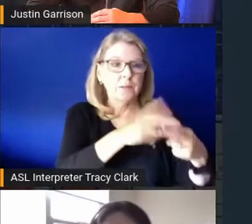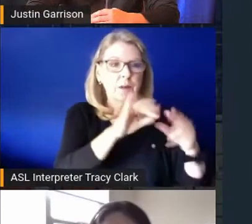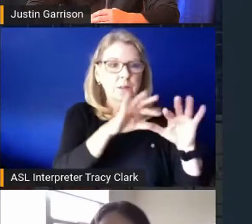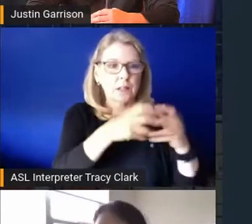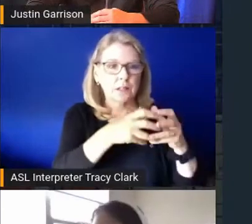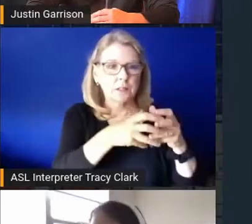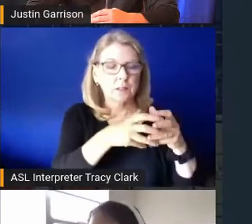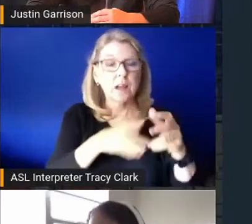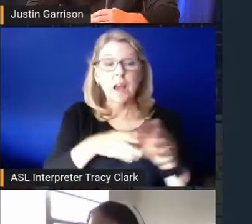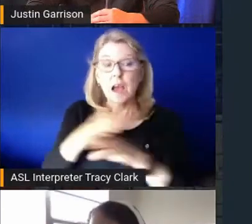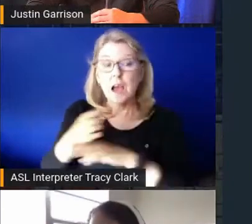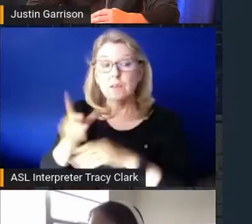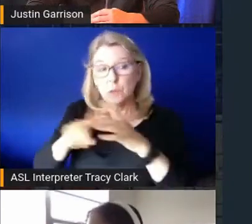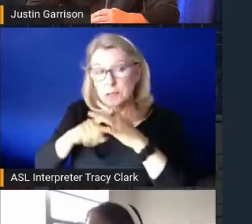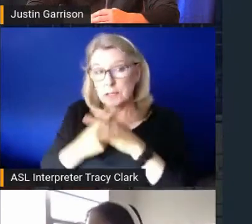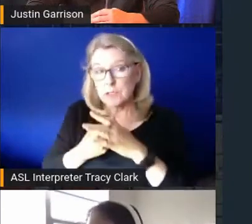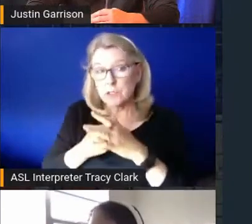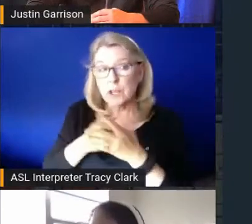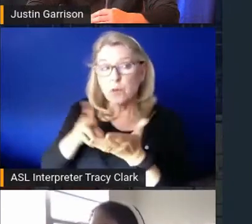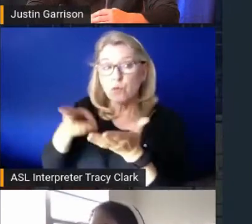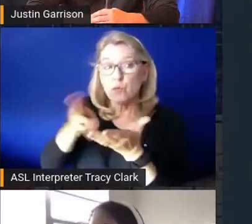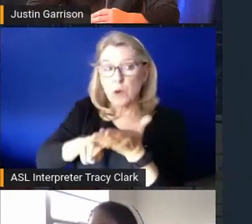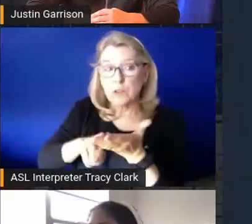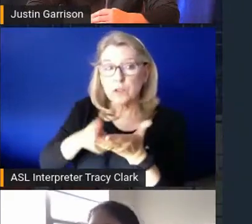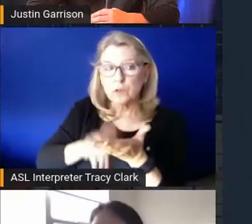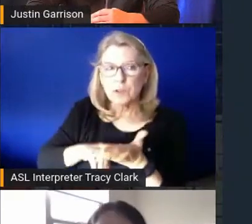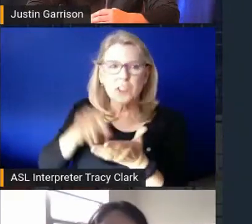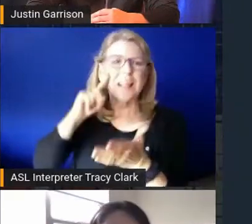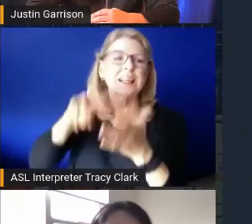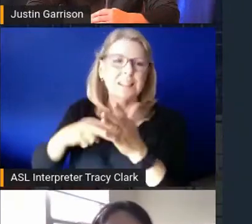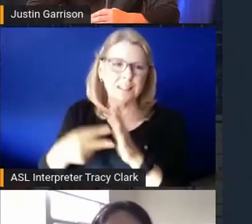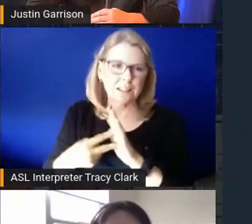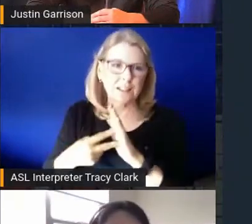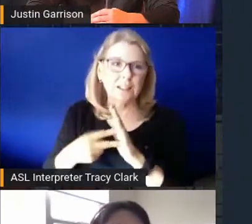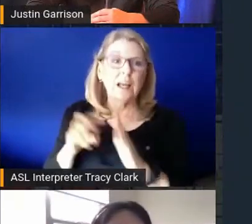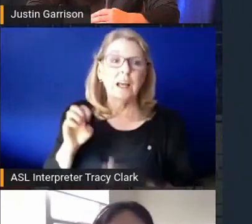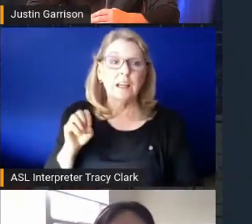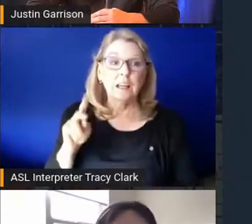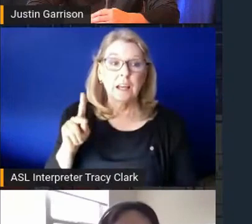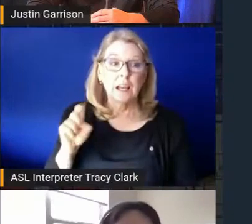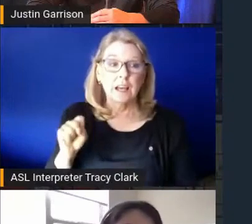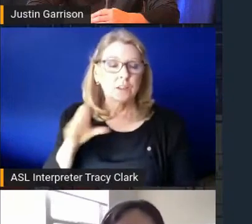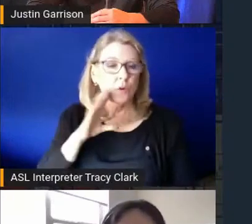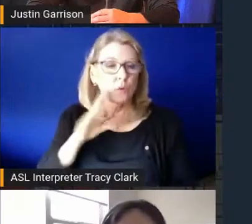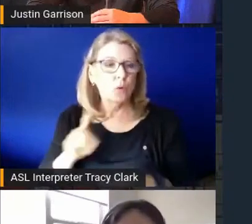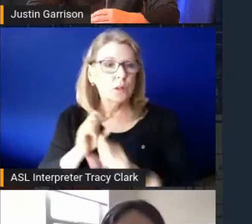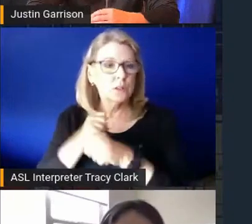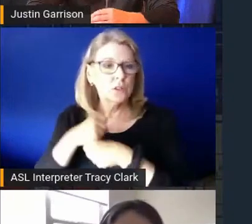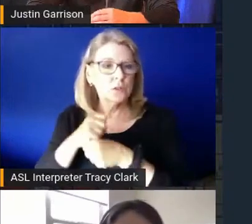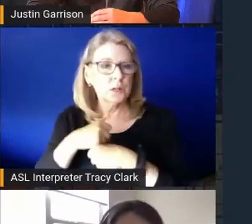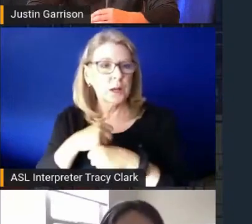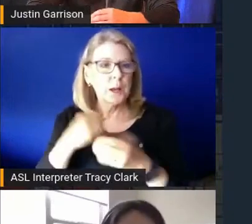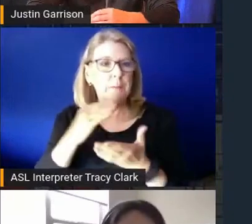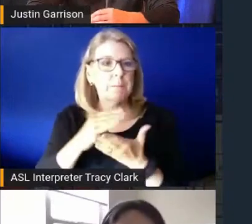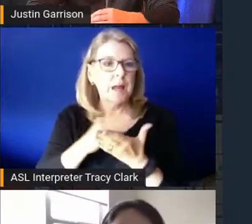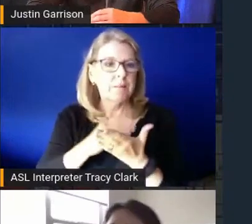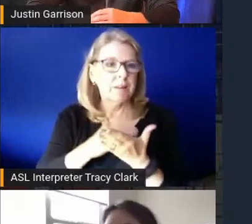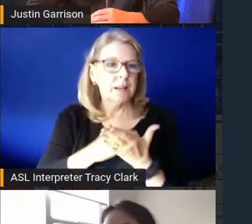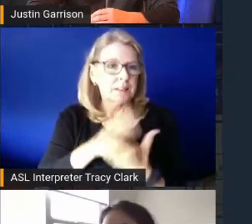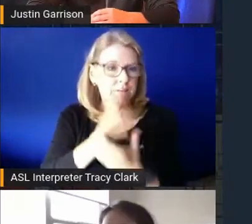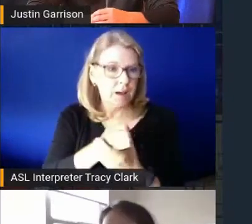this registration intent, EKS is going to generate a manifest file for you to